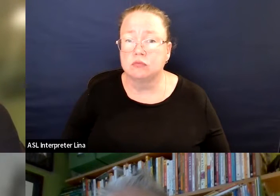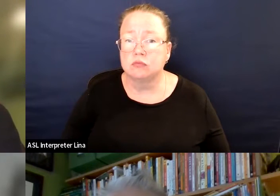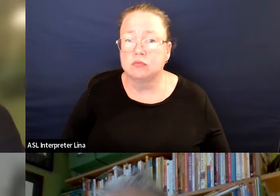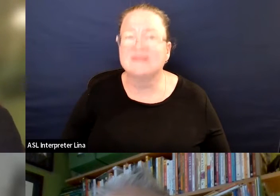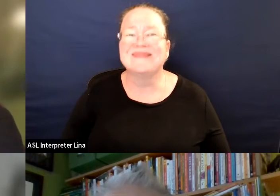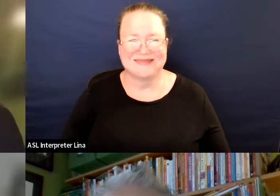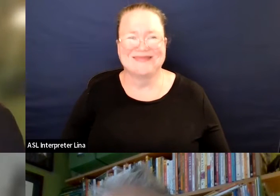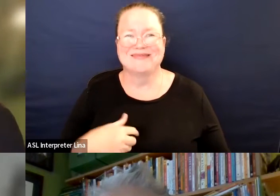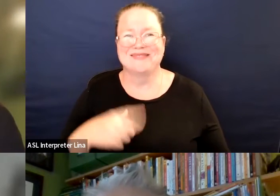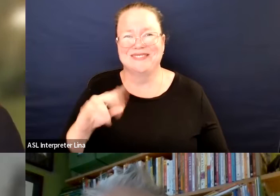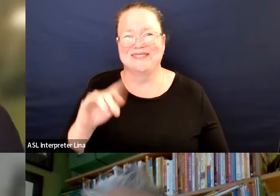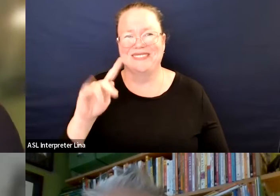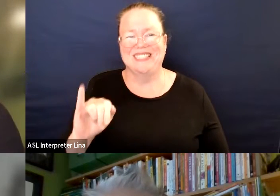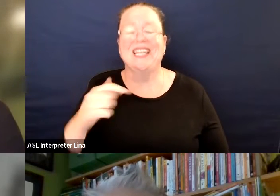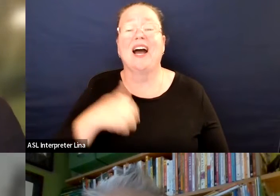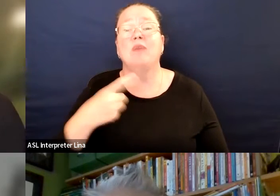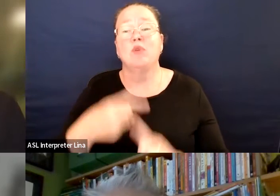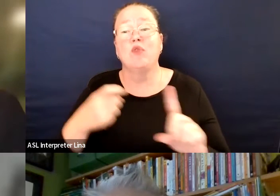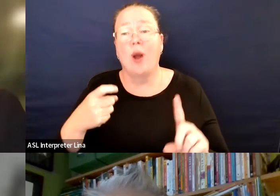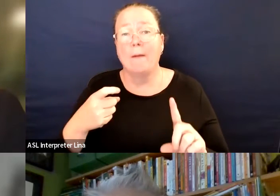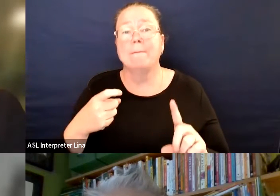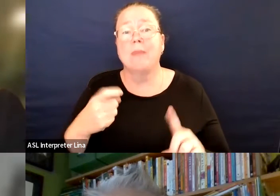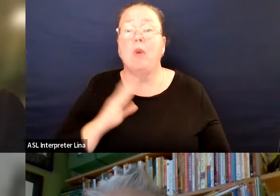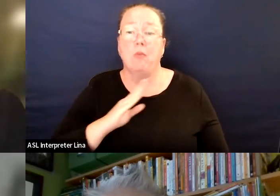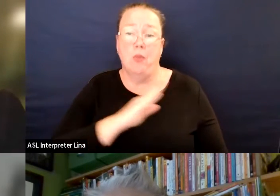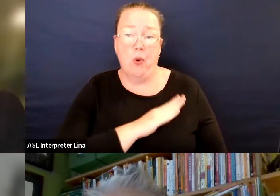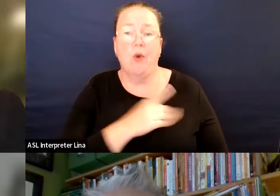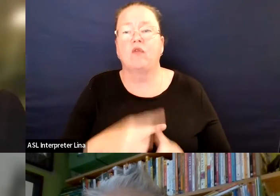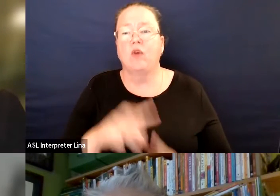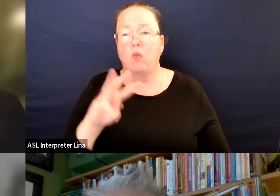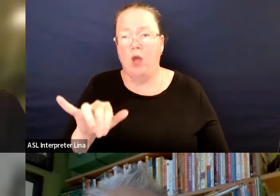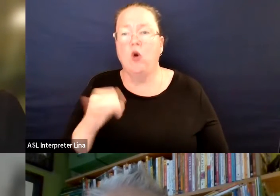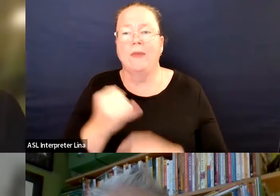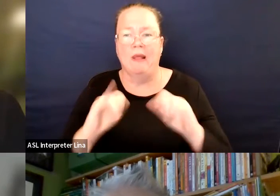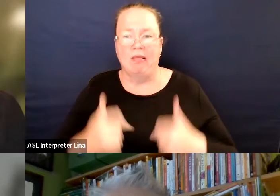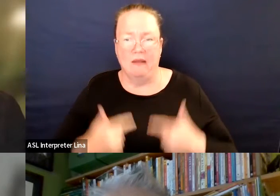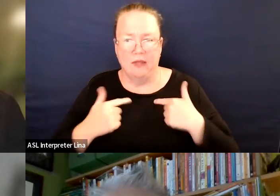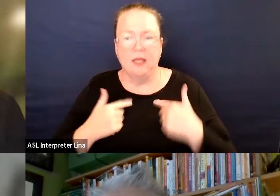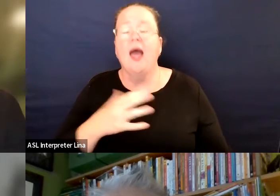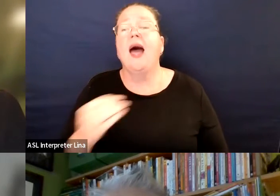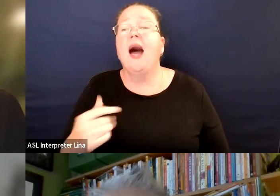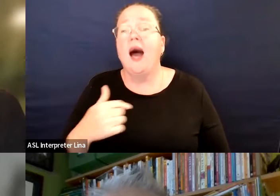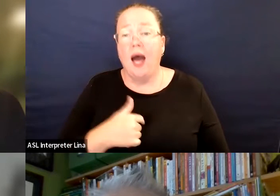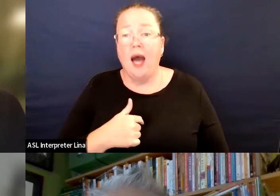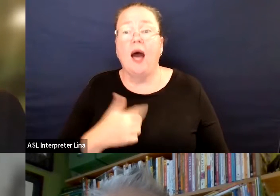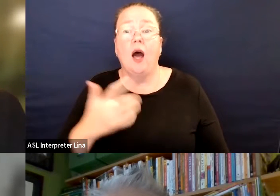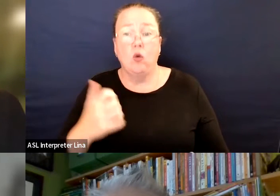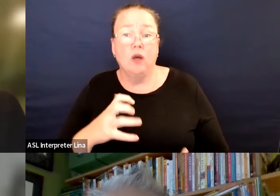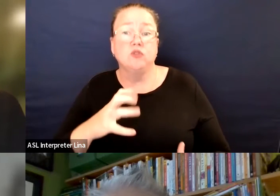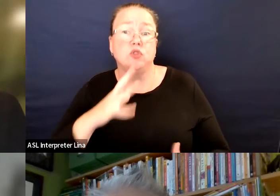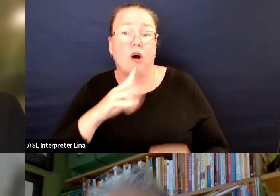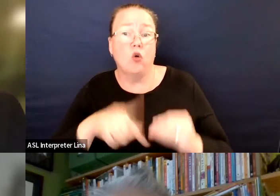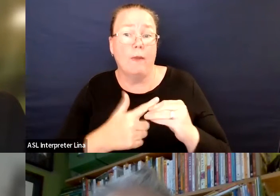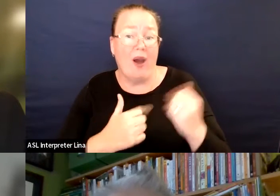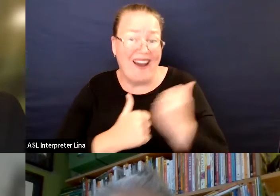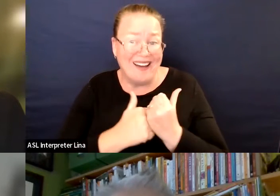Yes, my name is Vicki, and I am I'm a board member from Wyoming Independent Living. And I just want to speak to advocacy